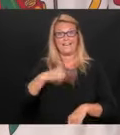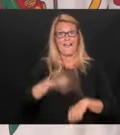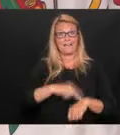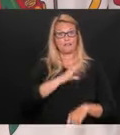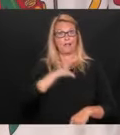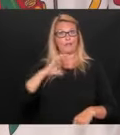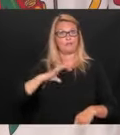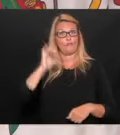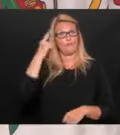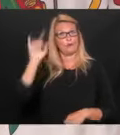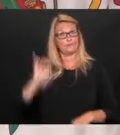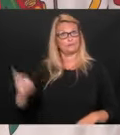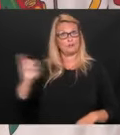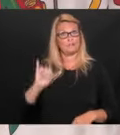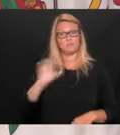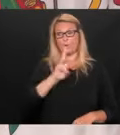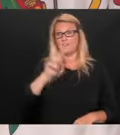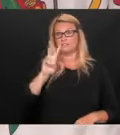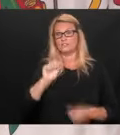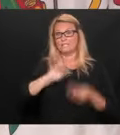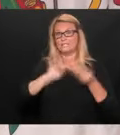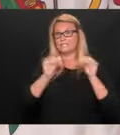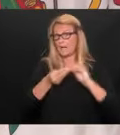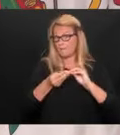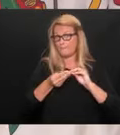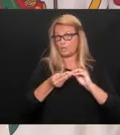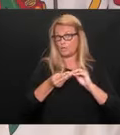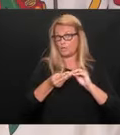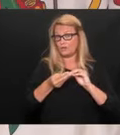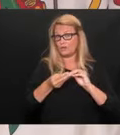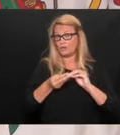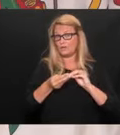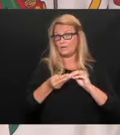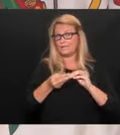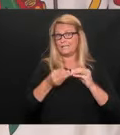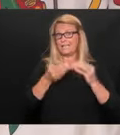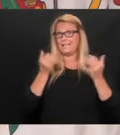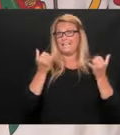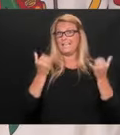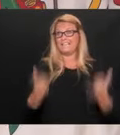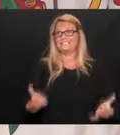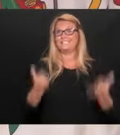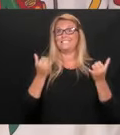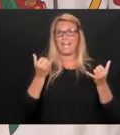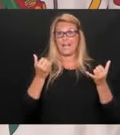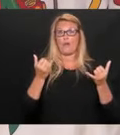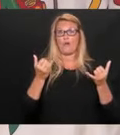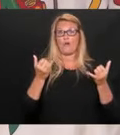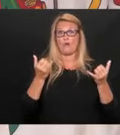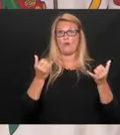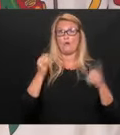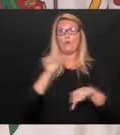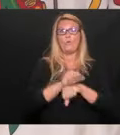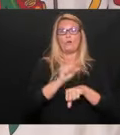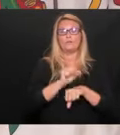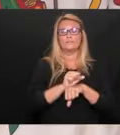Insurance, West Virginia's rating and statistical agent, has filed a proposed workers'